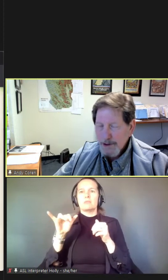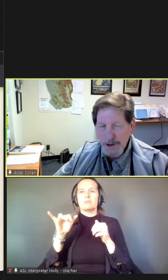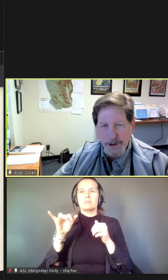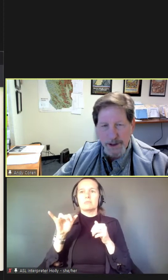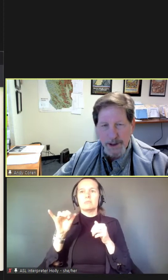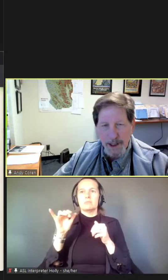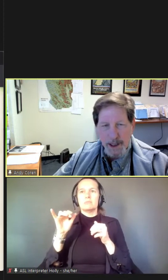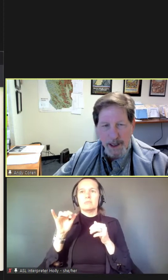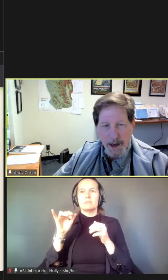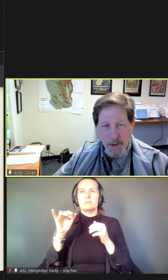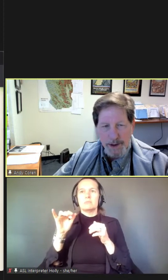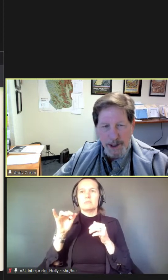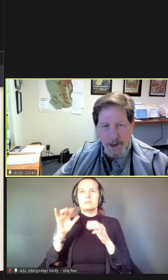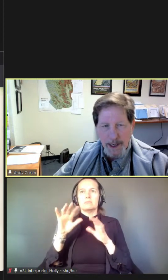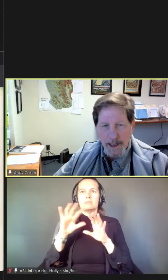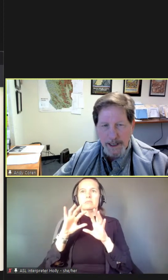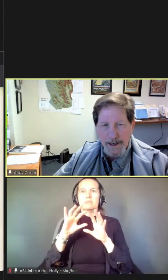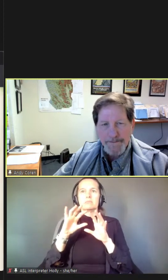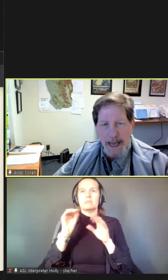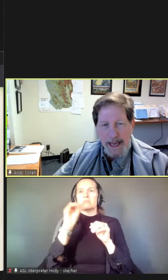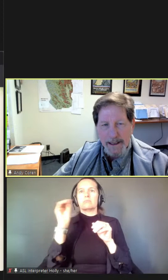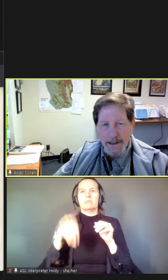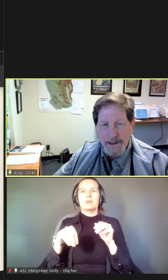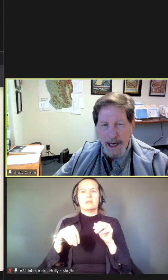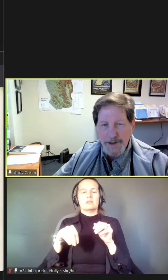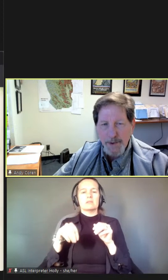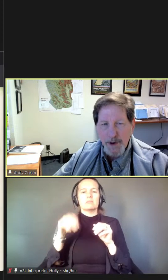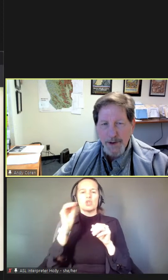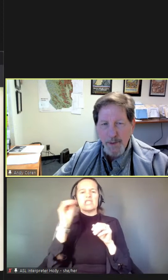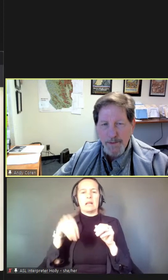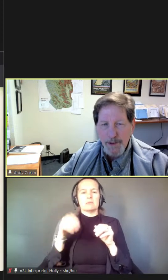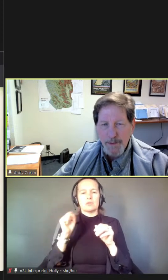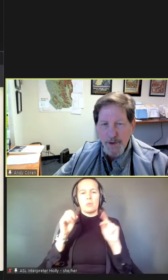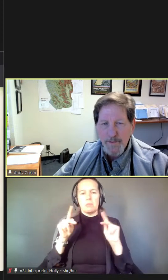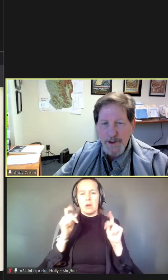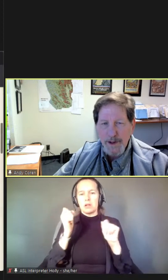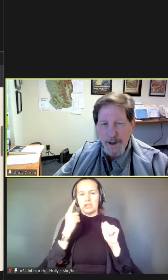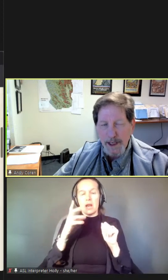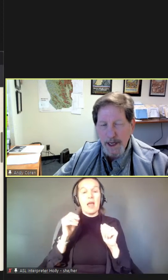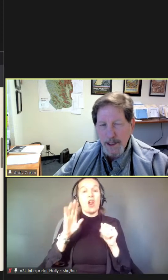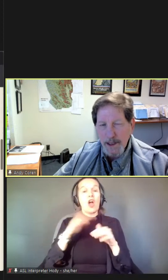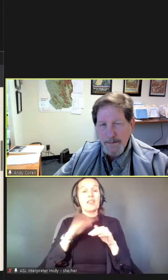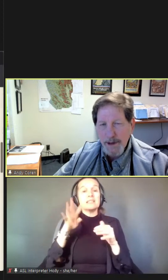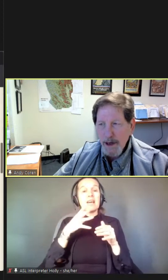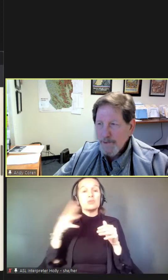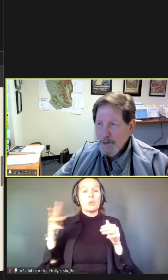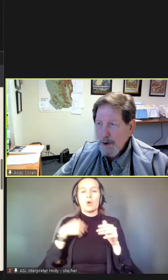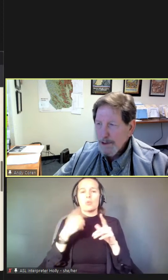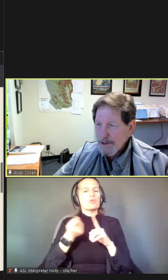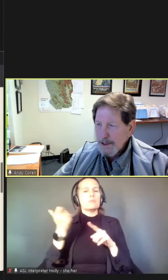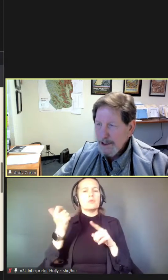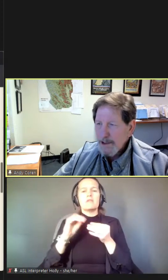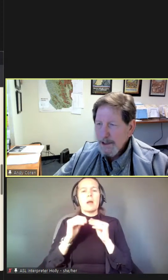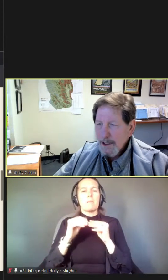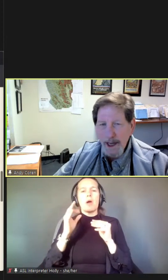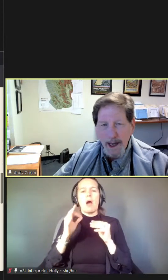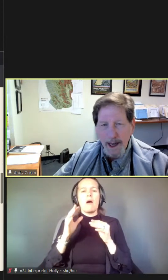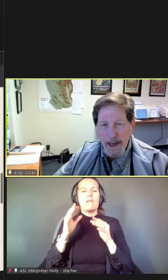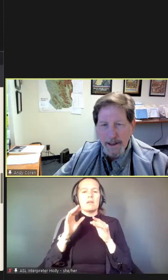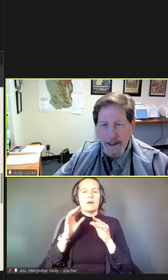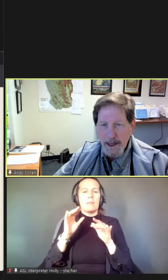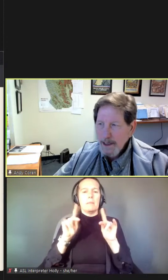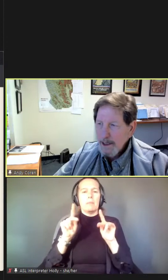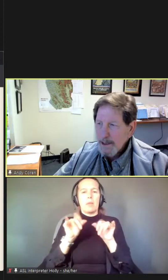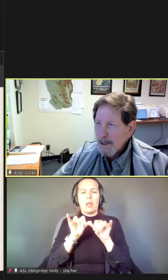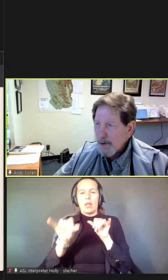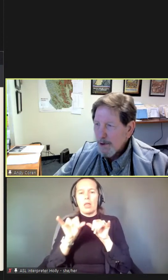people understood what's going on there. And on the dashboard, we removed the number of quarantined,